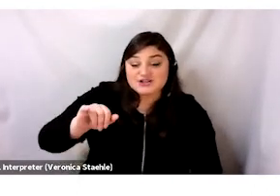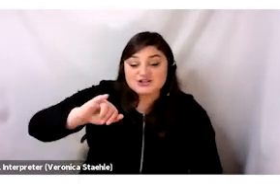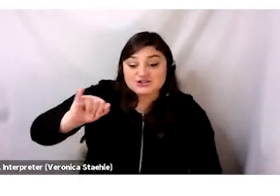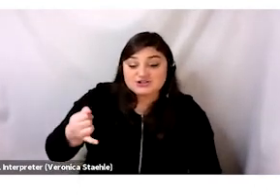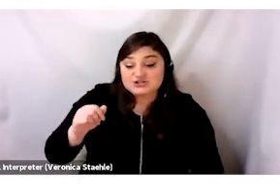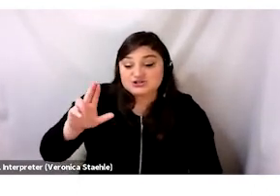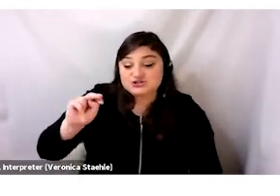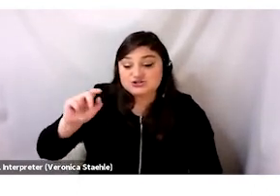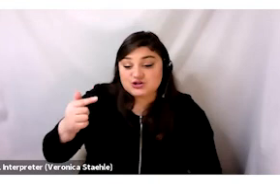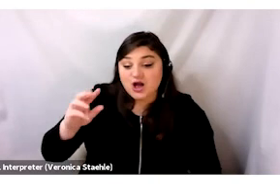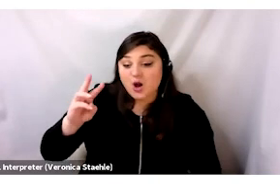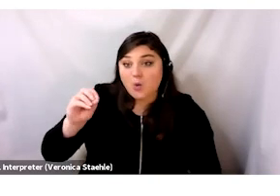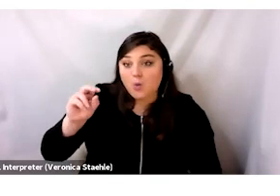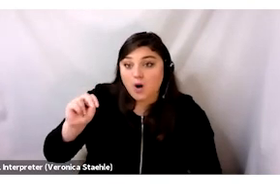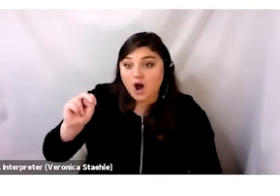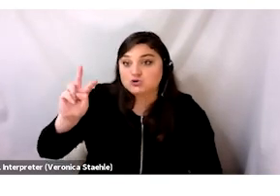It's at